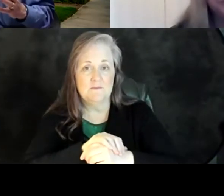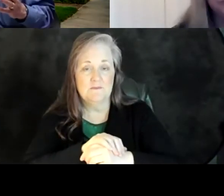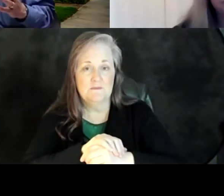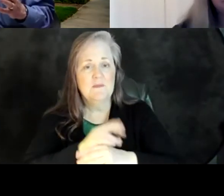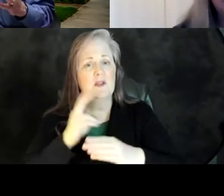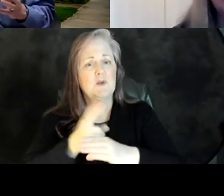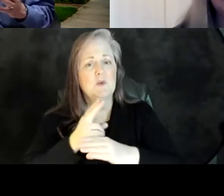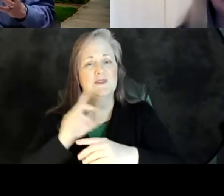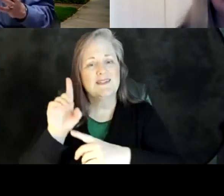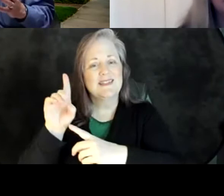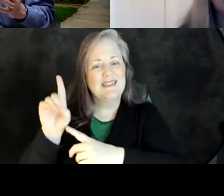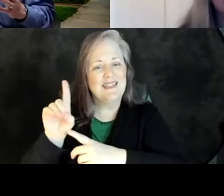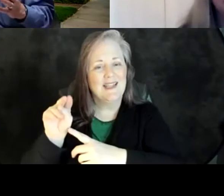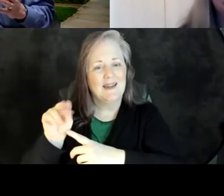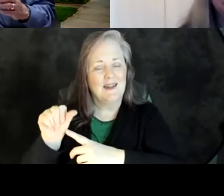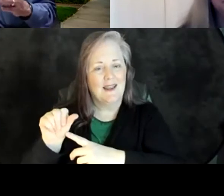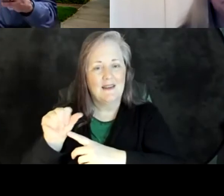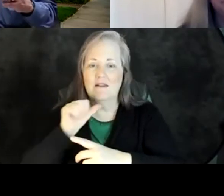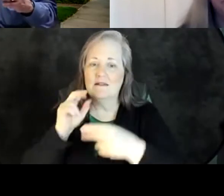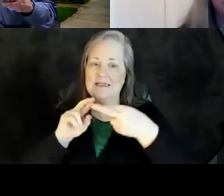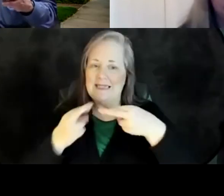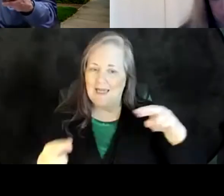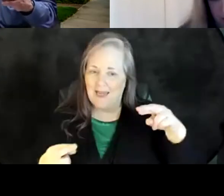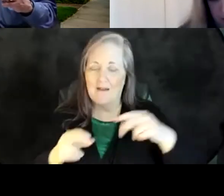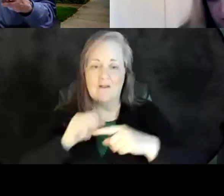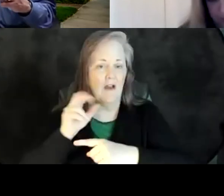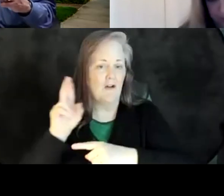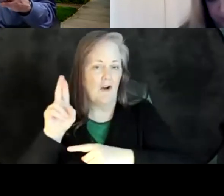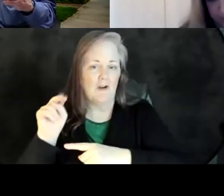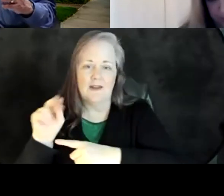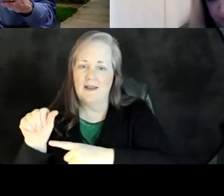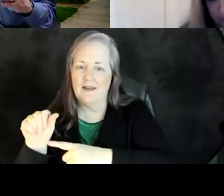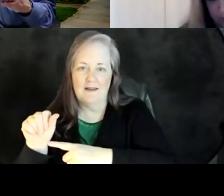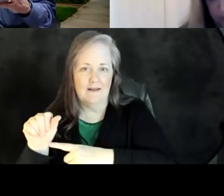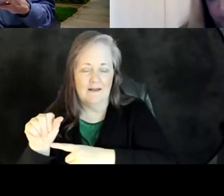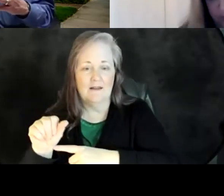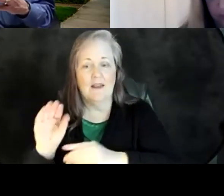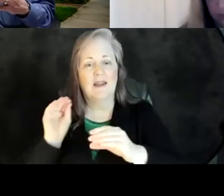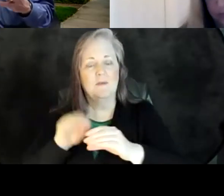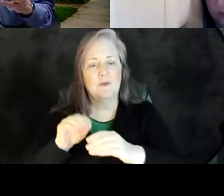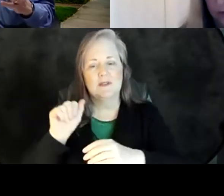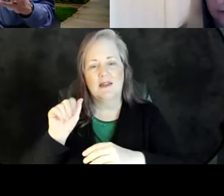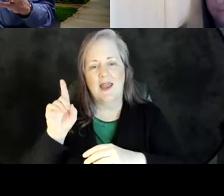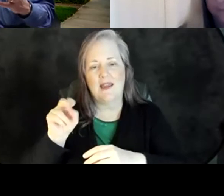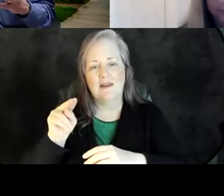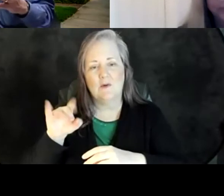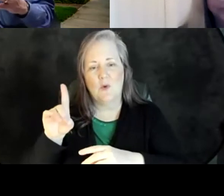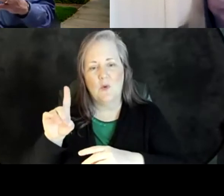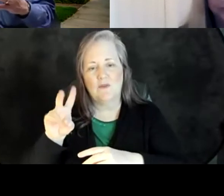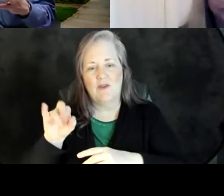uses DNA, not RNA, and it puts it in what's called an adenovirus, which is